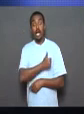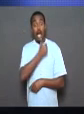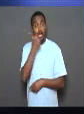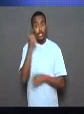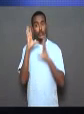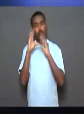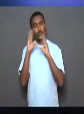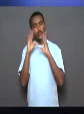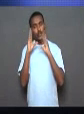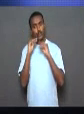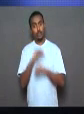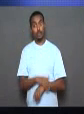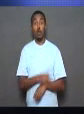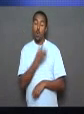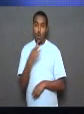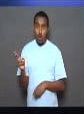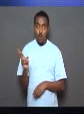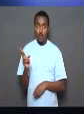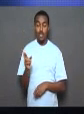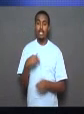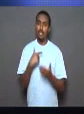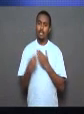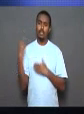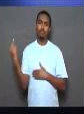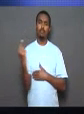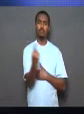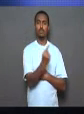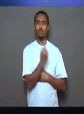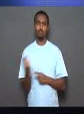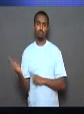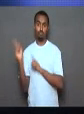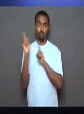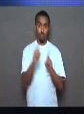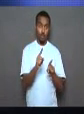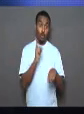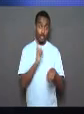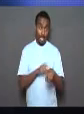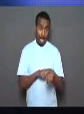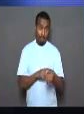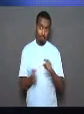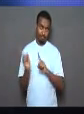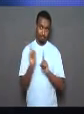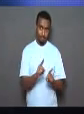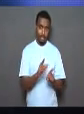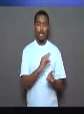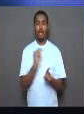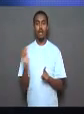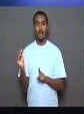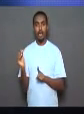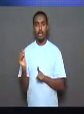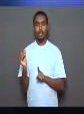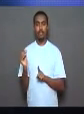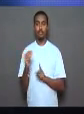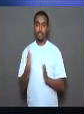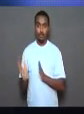when others are speaking, or that everyone will arrive on time